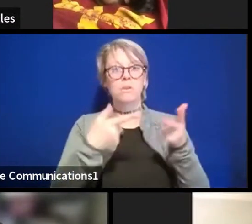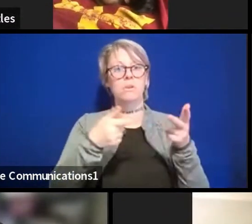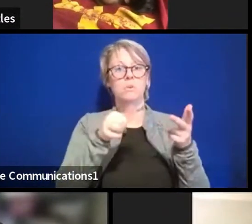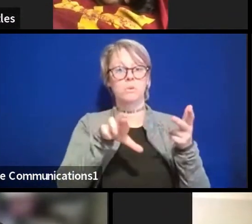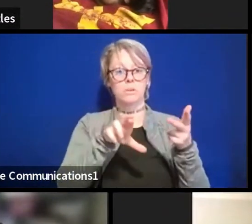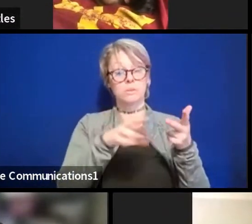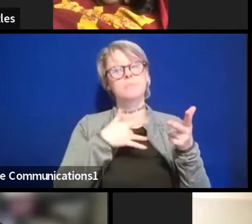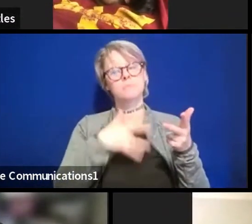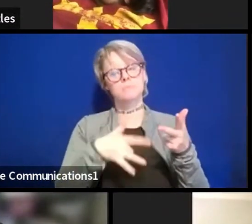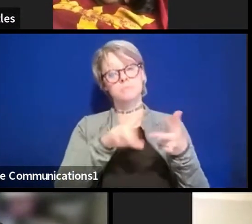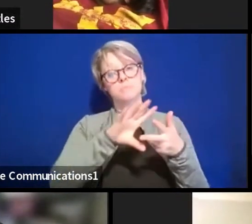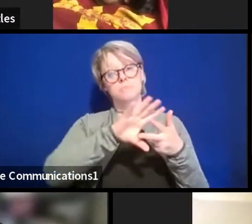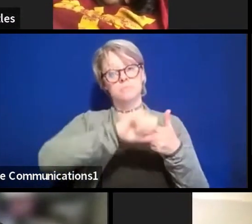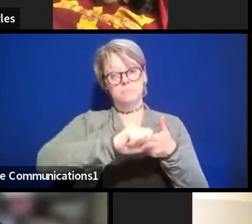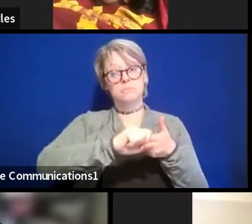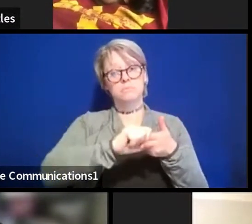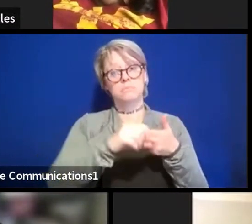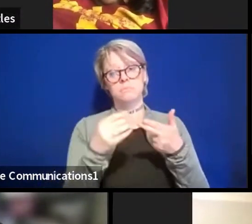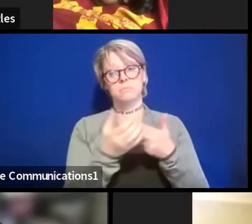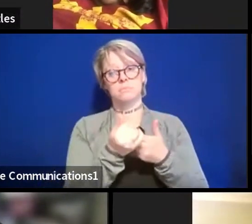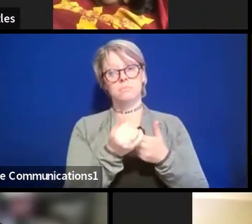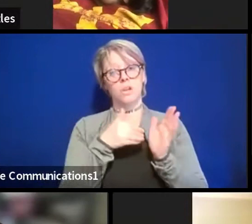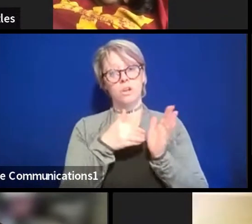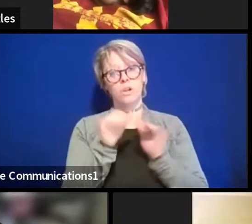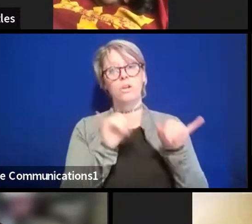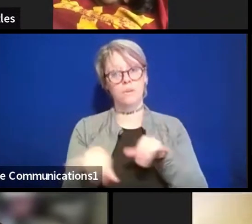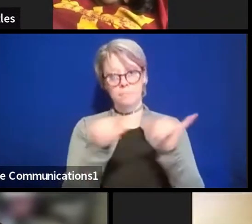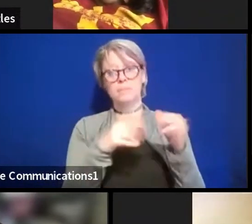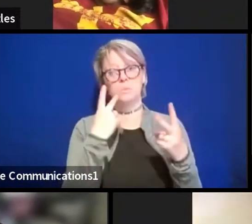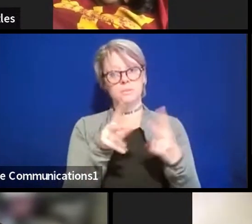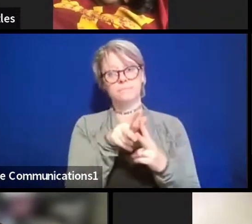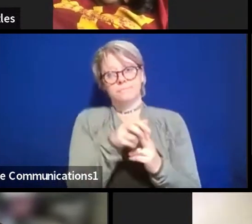are often meeting points.